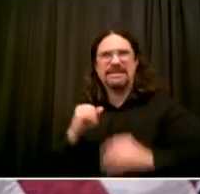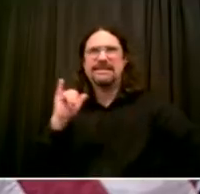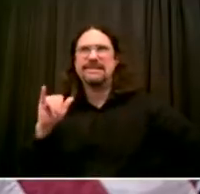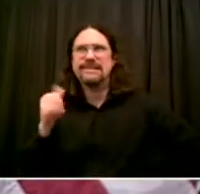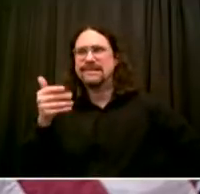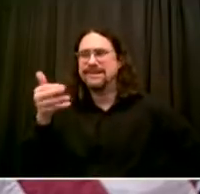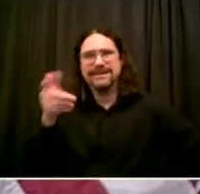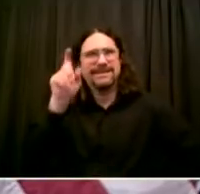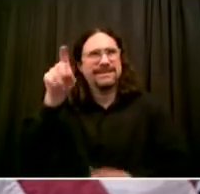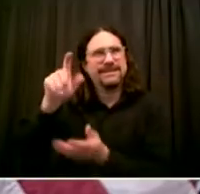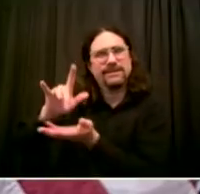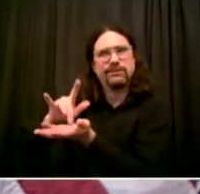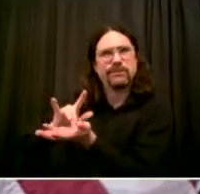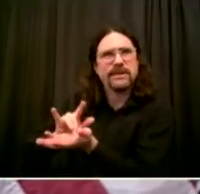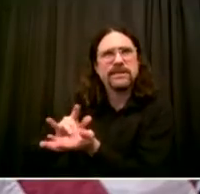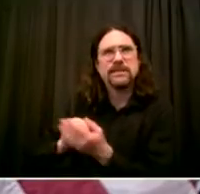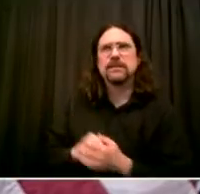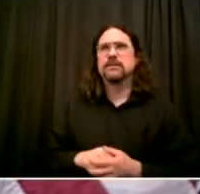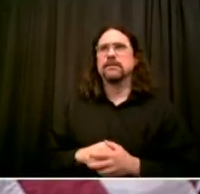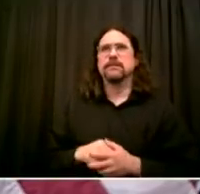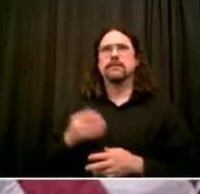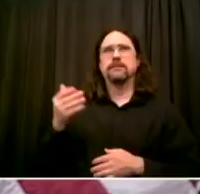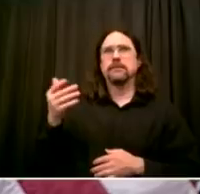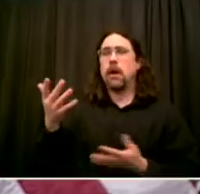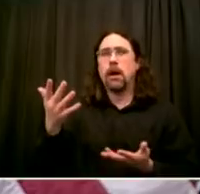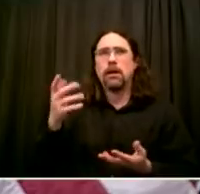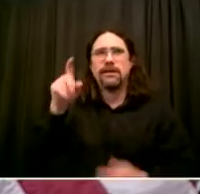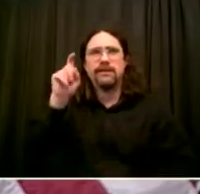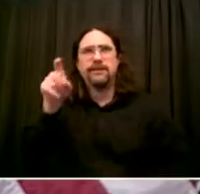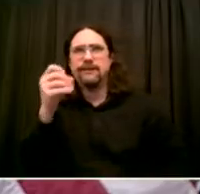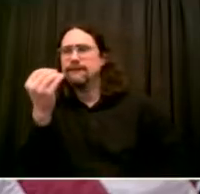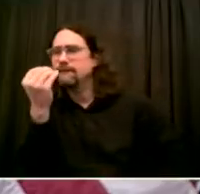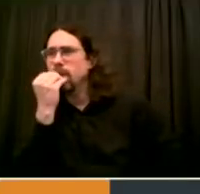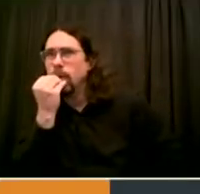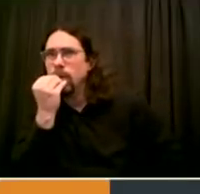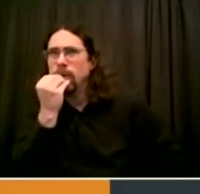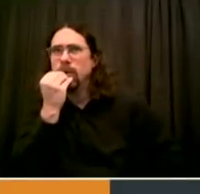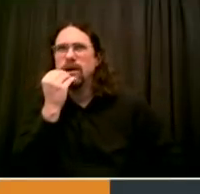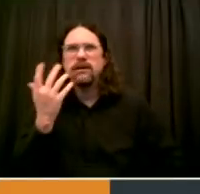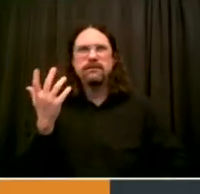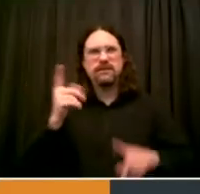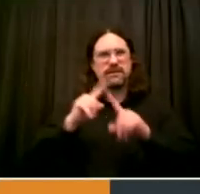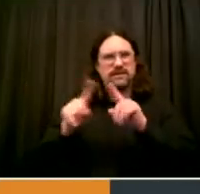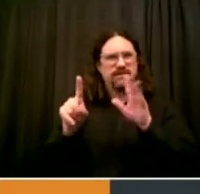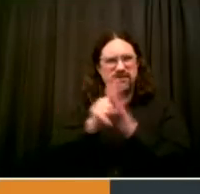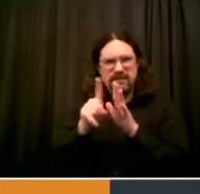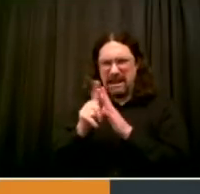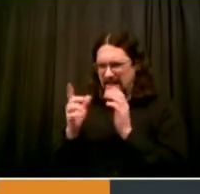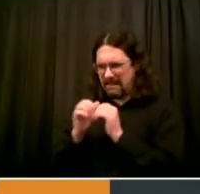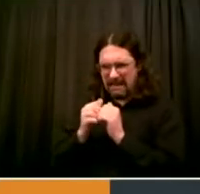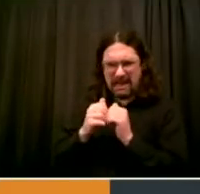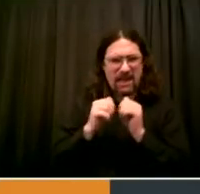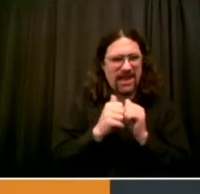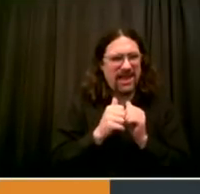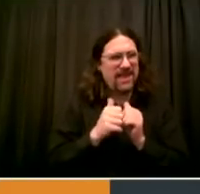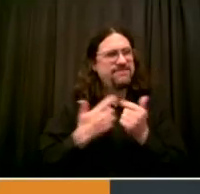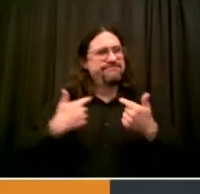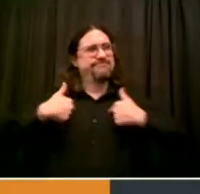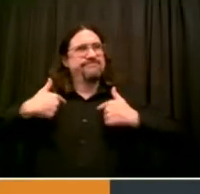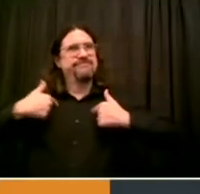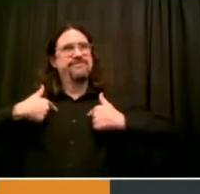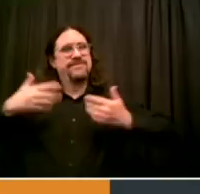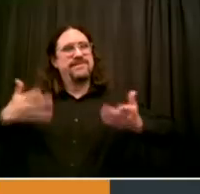we are setting up an apparatus that will allow us to support you. If you're at home and you can isolate properly at